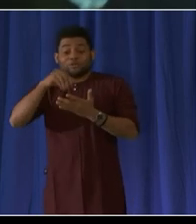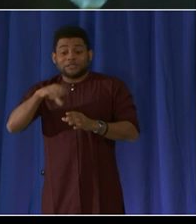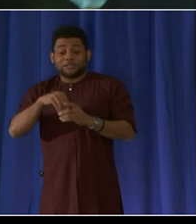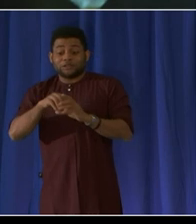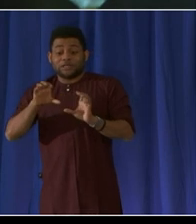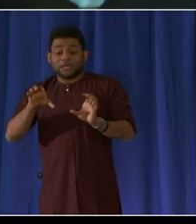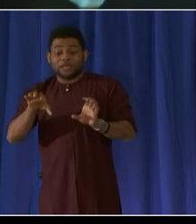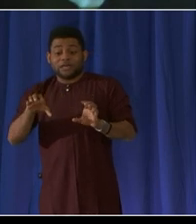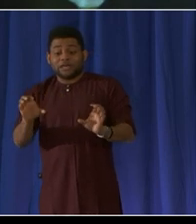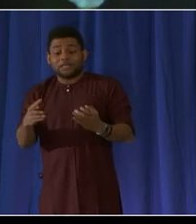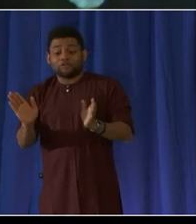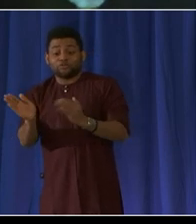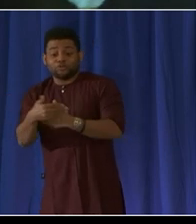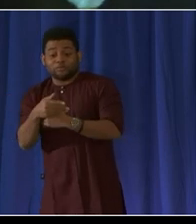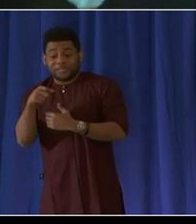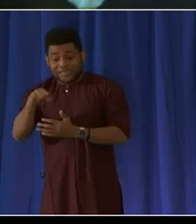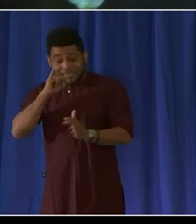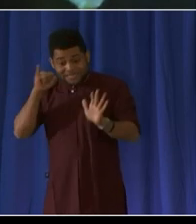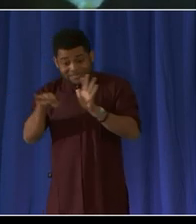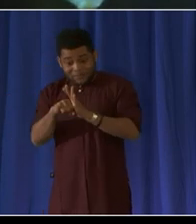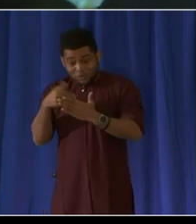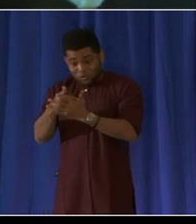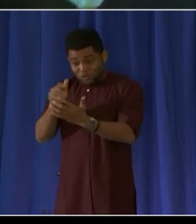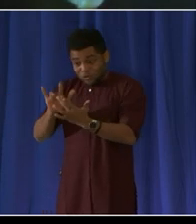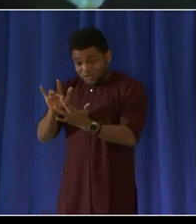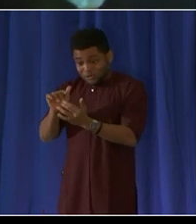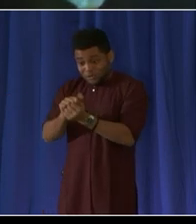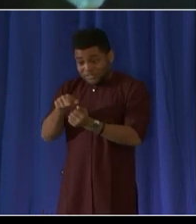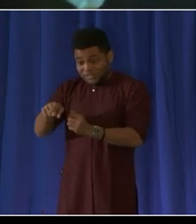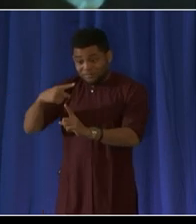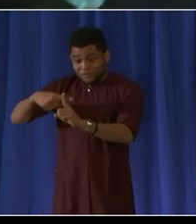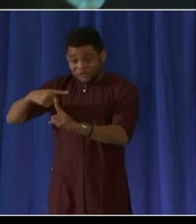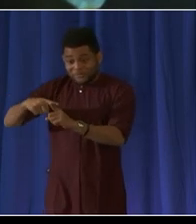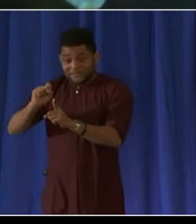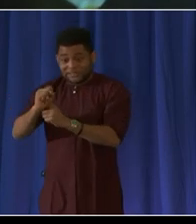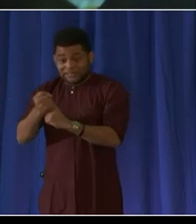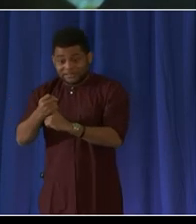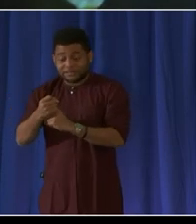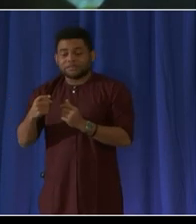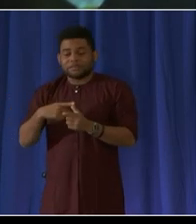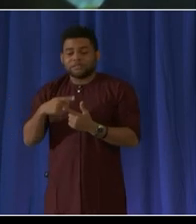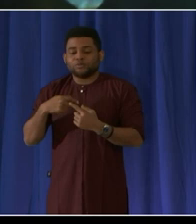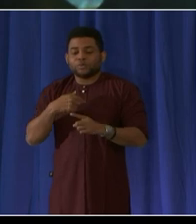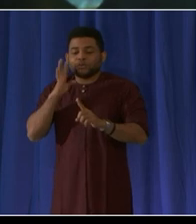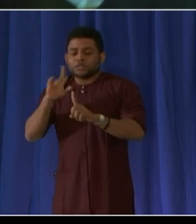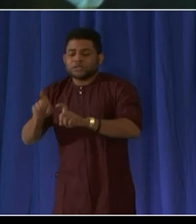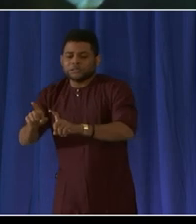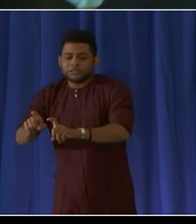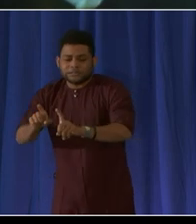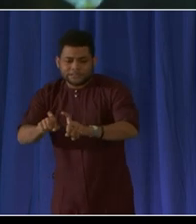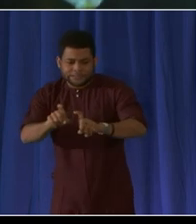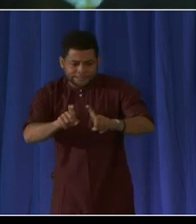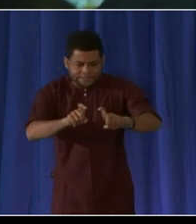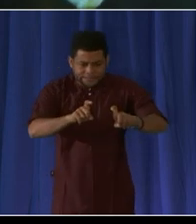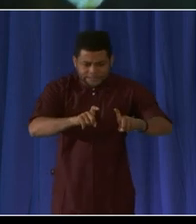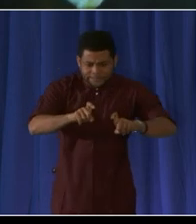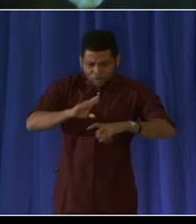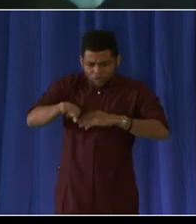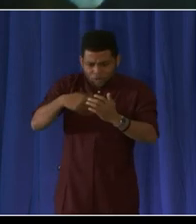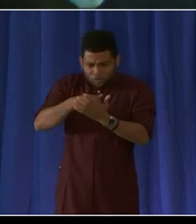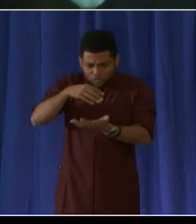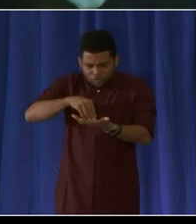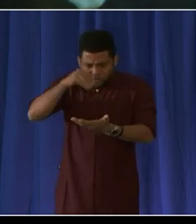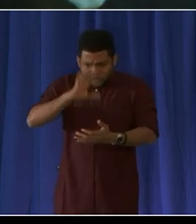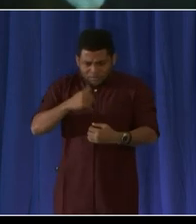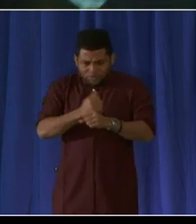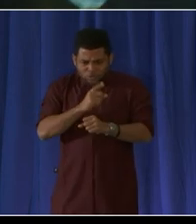that classroom are identified as close contacts, we continue to test periodically to ensure that